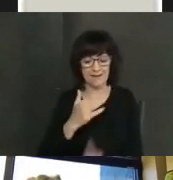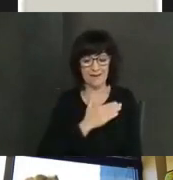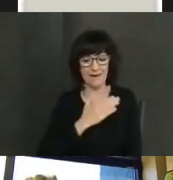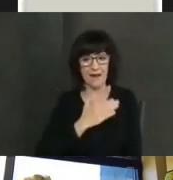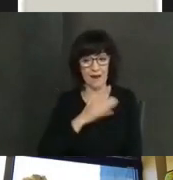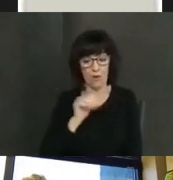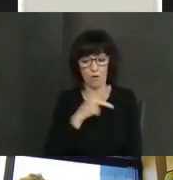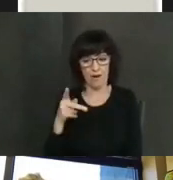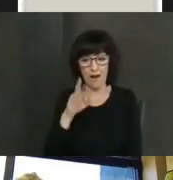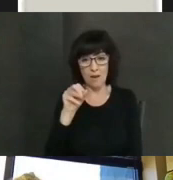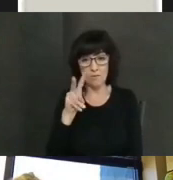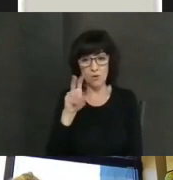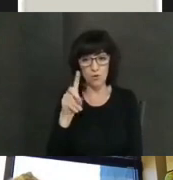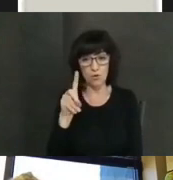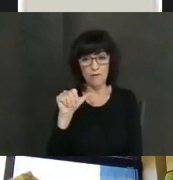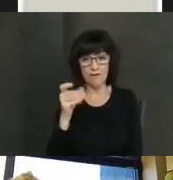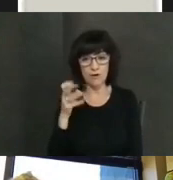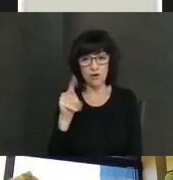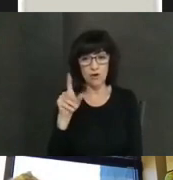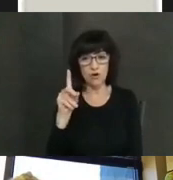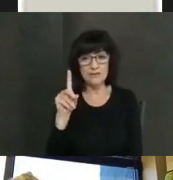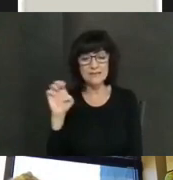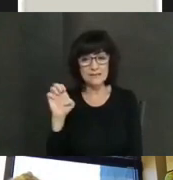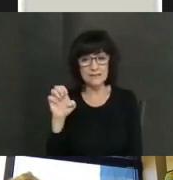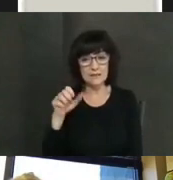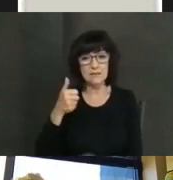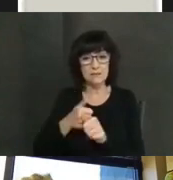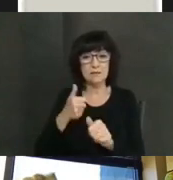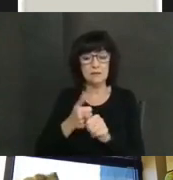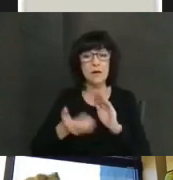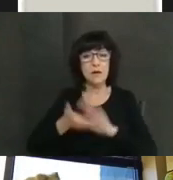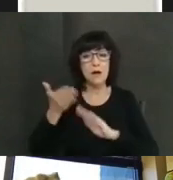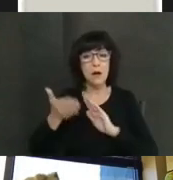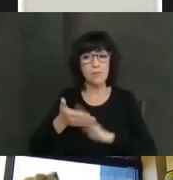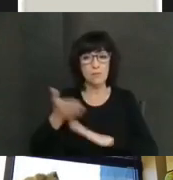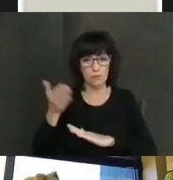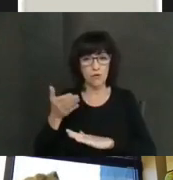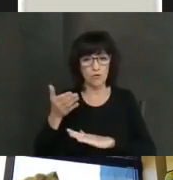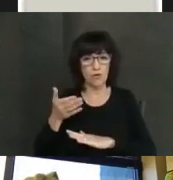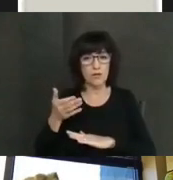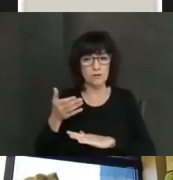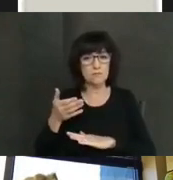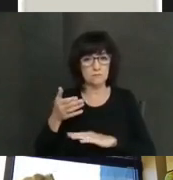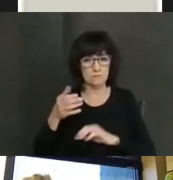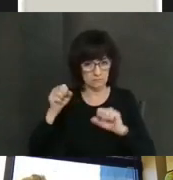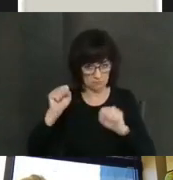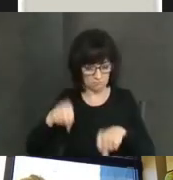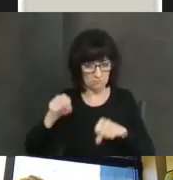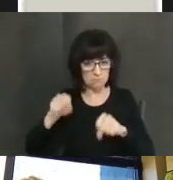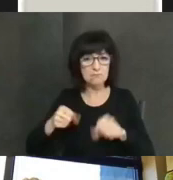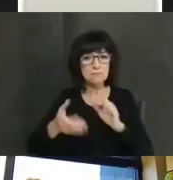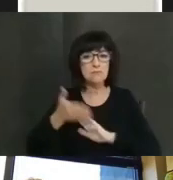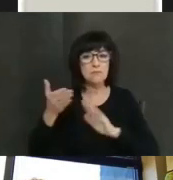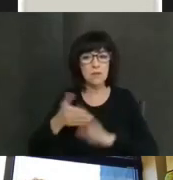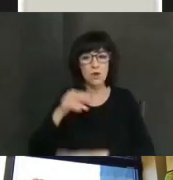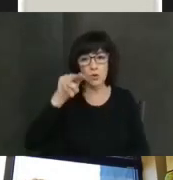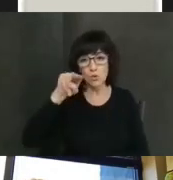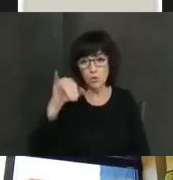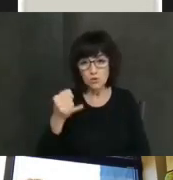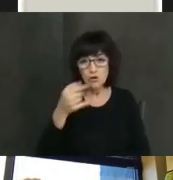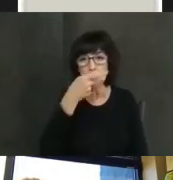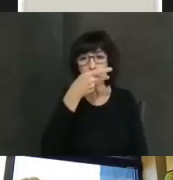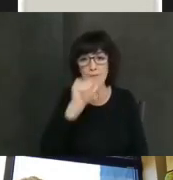COVID Alert DE, also operates in 3 nearby states, in New Jersey, Pennsylvania, and New